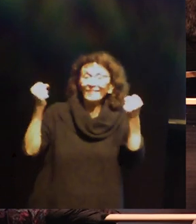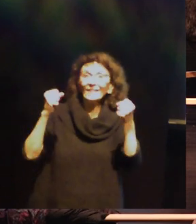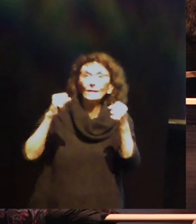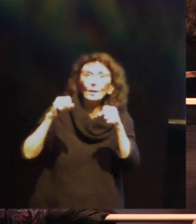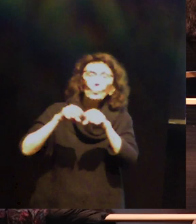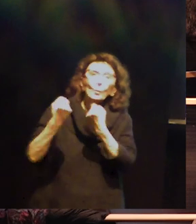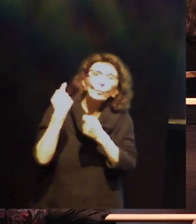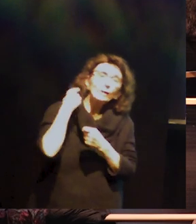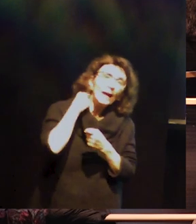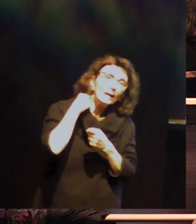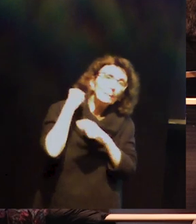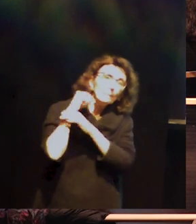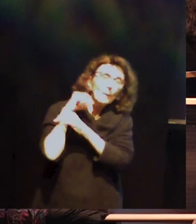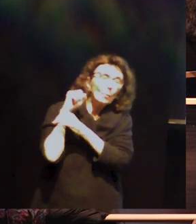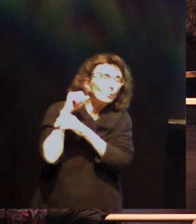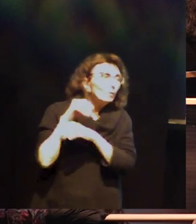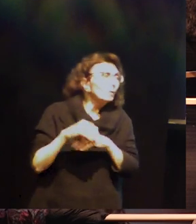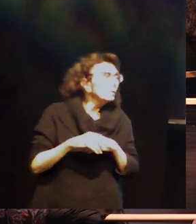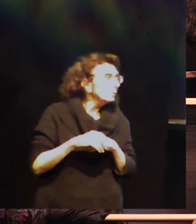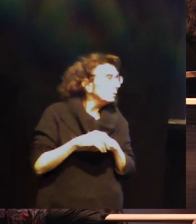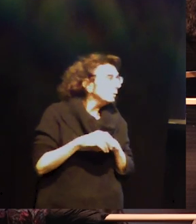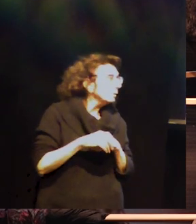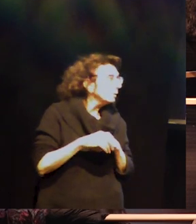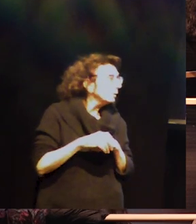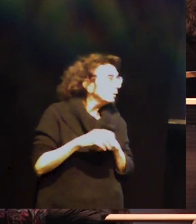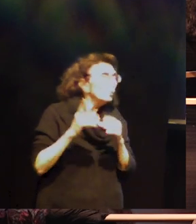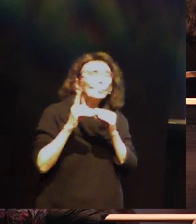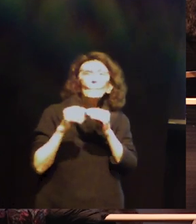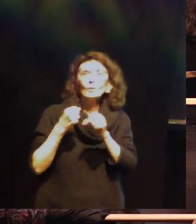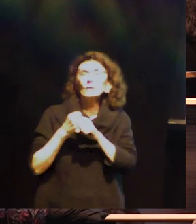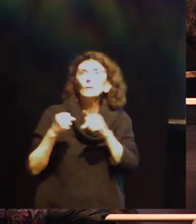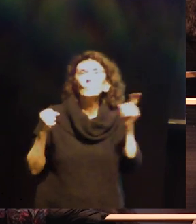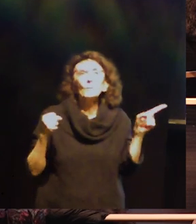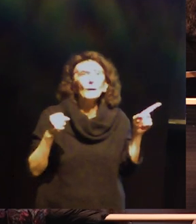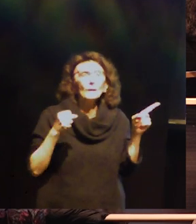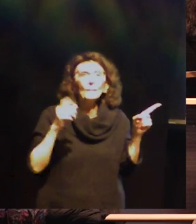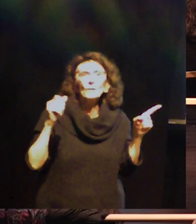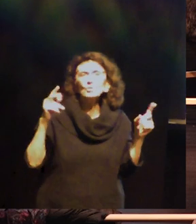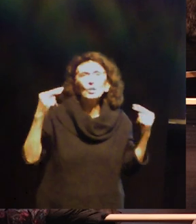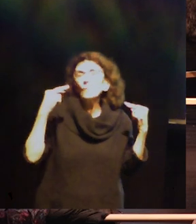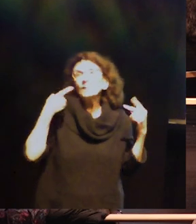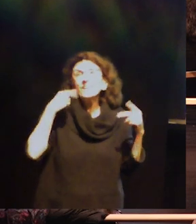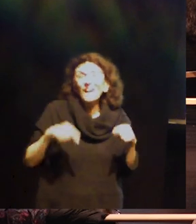stroke. Yes. Yeah, so that was another year but of But the good recovery. Thing about that is you couldn't even tell.